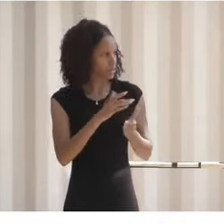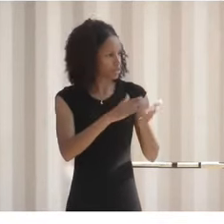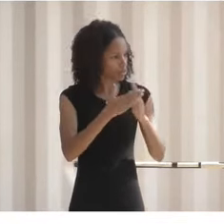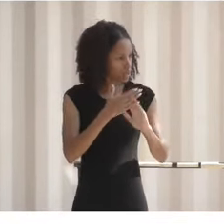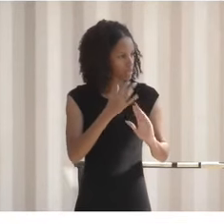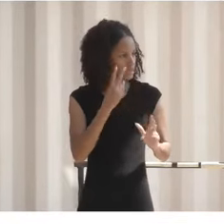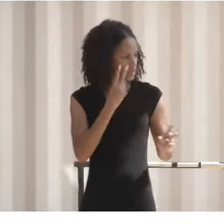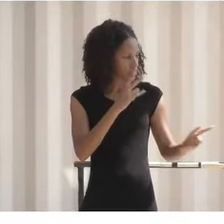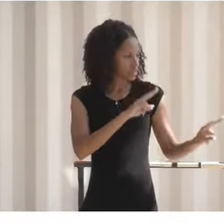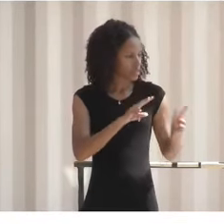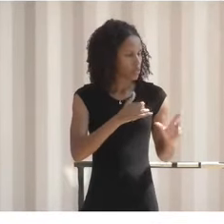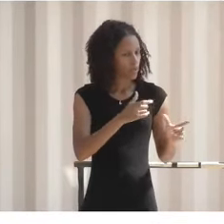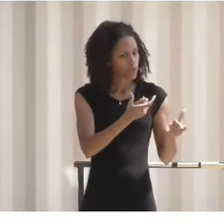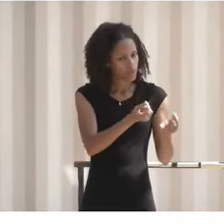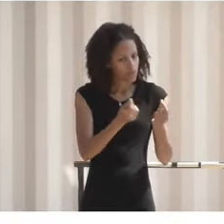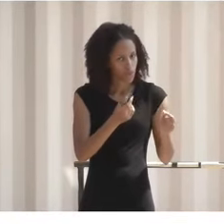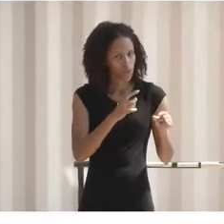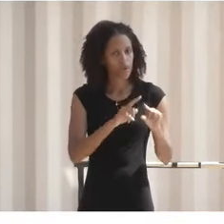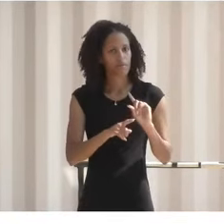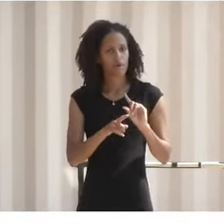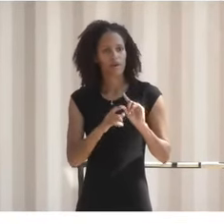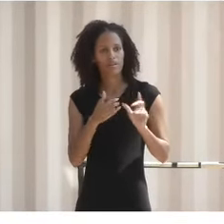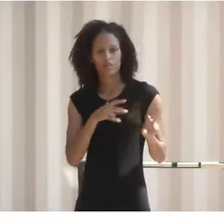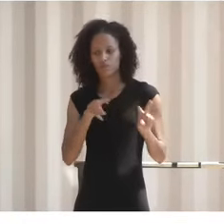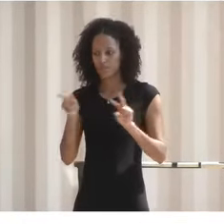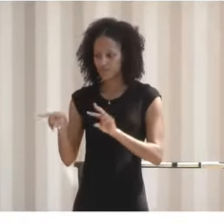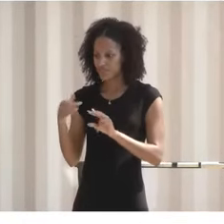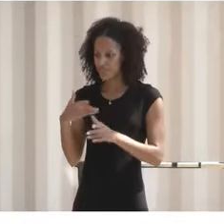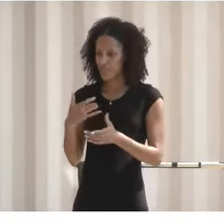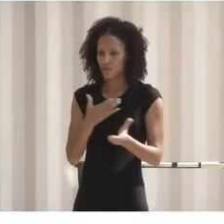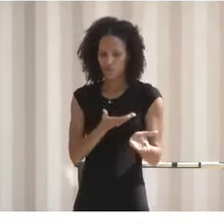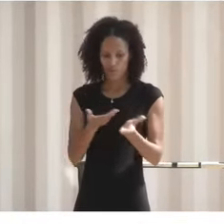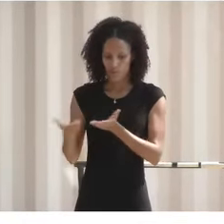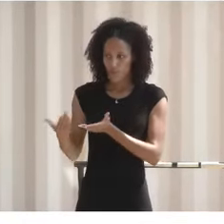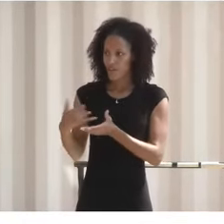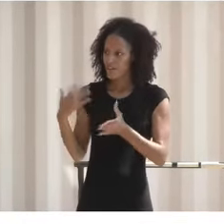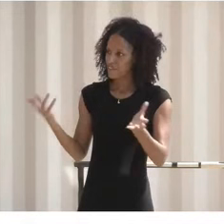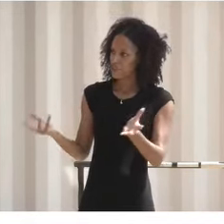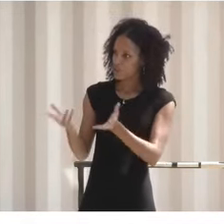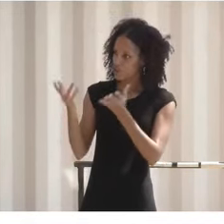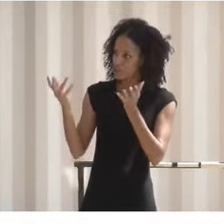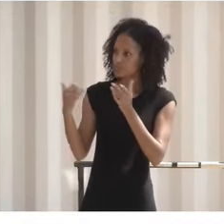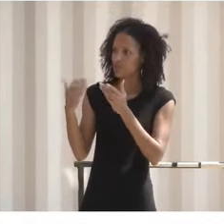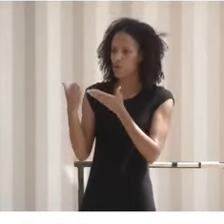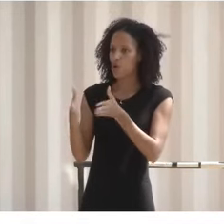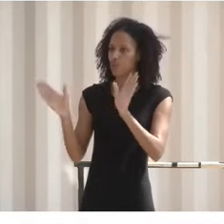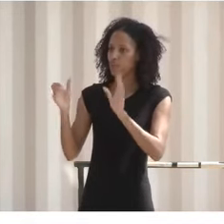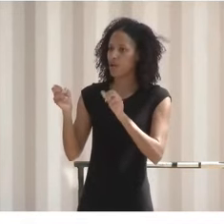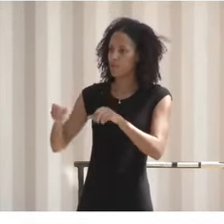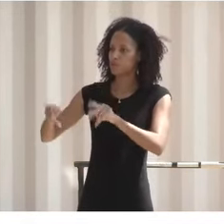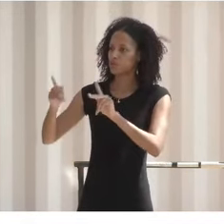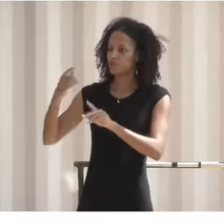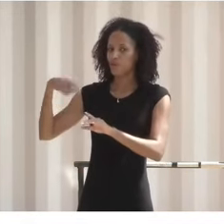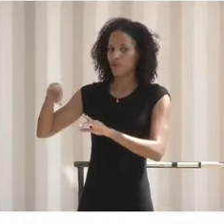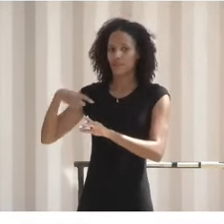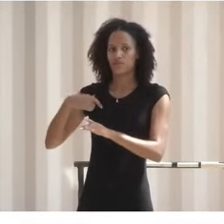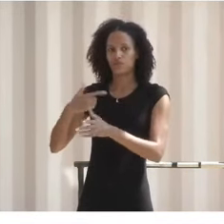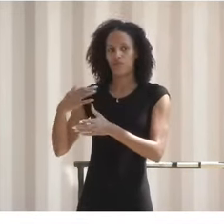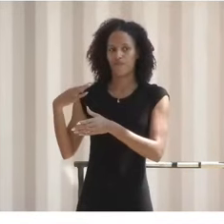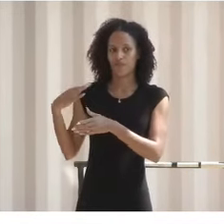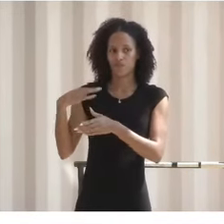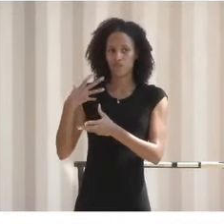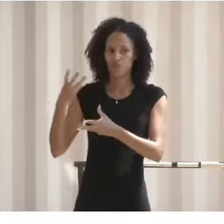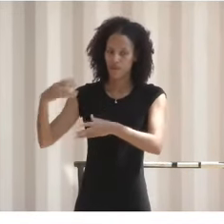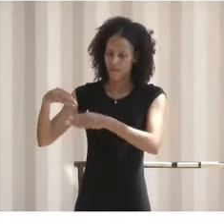and do such things as plumbing. So then we are doing a lot of encouragement and opening opportunities with university and